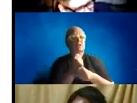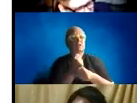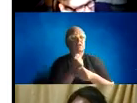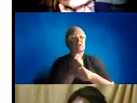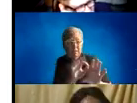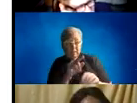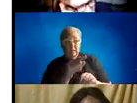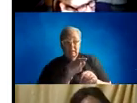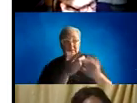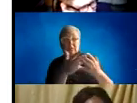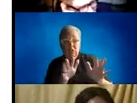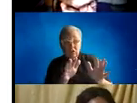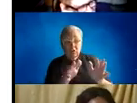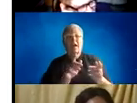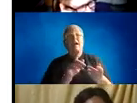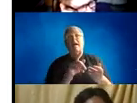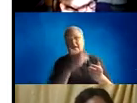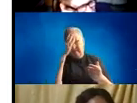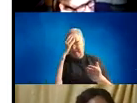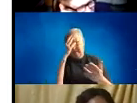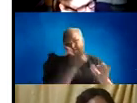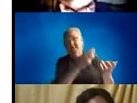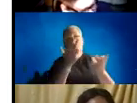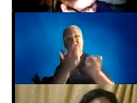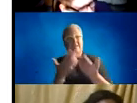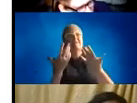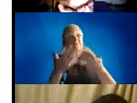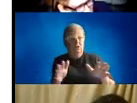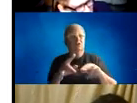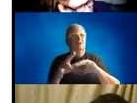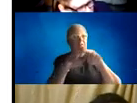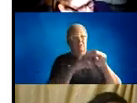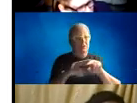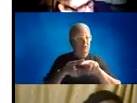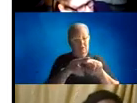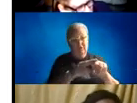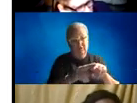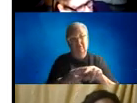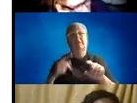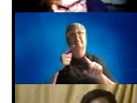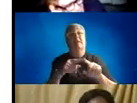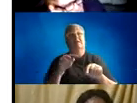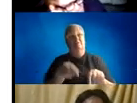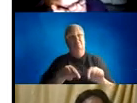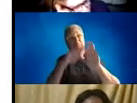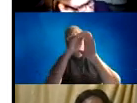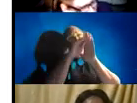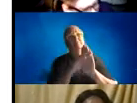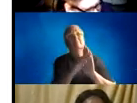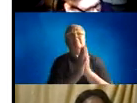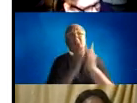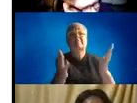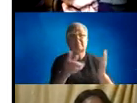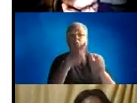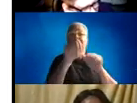translated into resources. And this has been done in Fiji, and it's written about in the course book on this module. So I would draw your